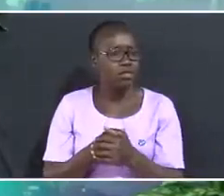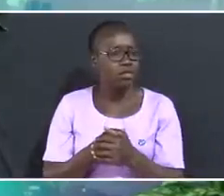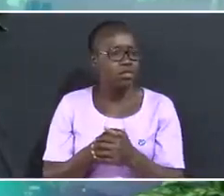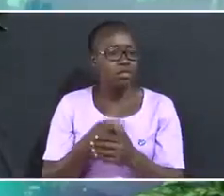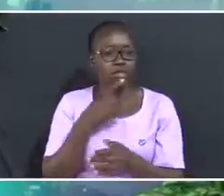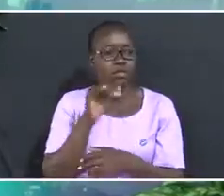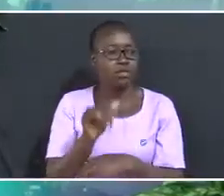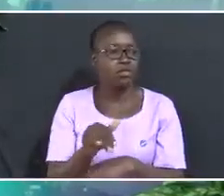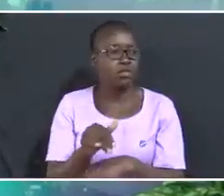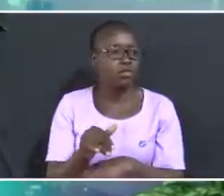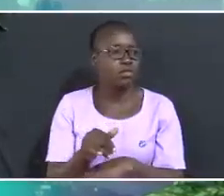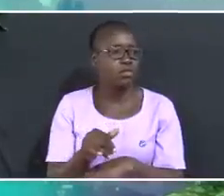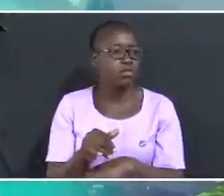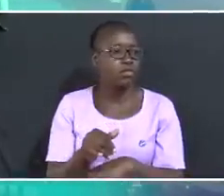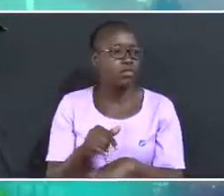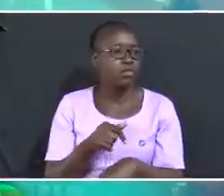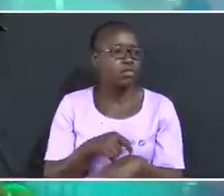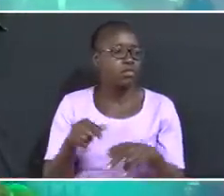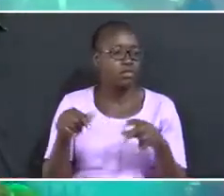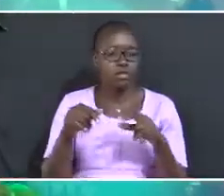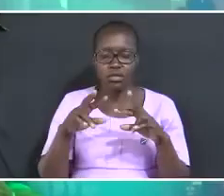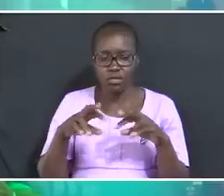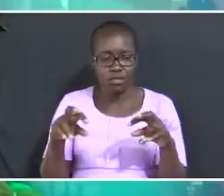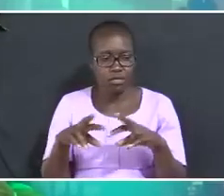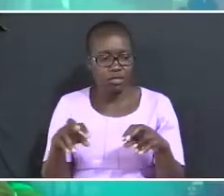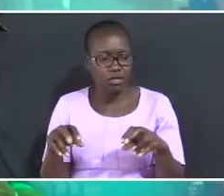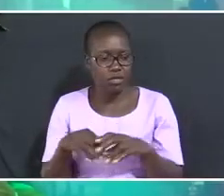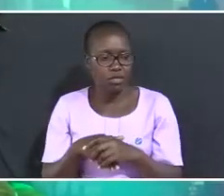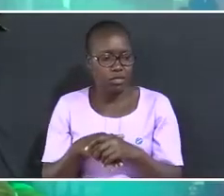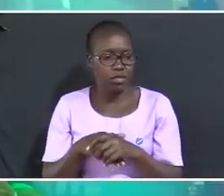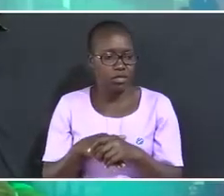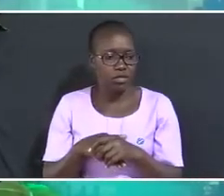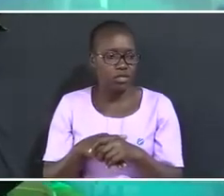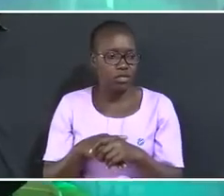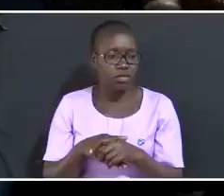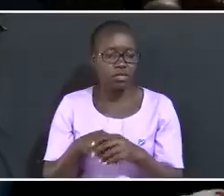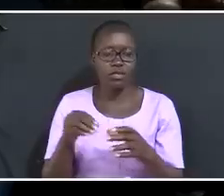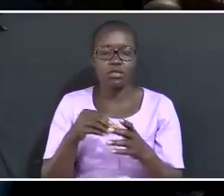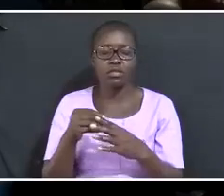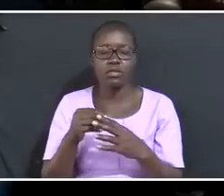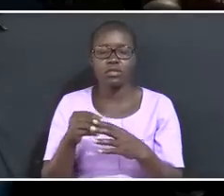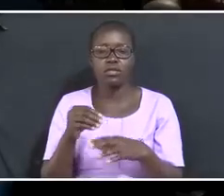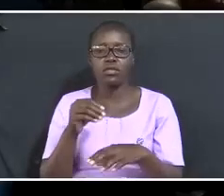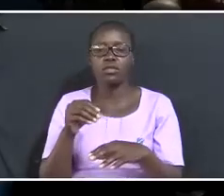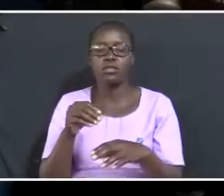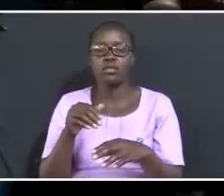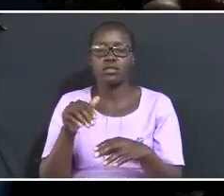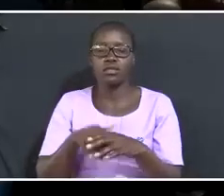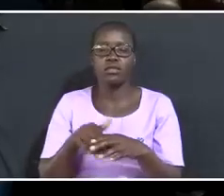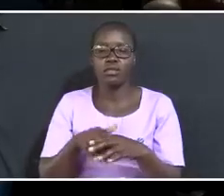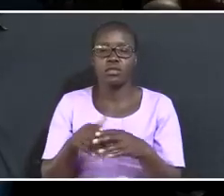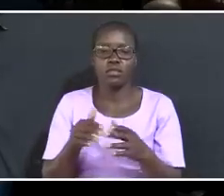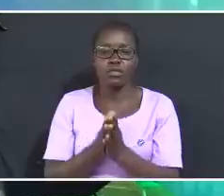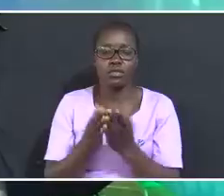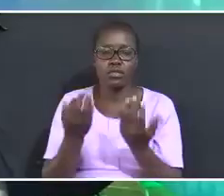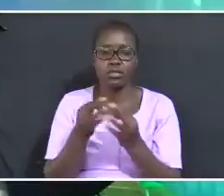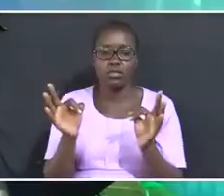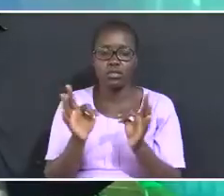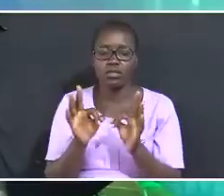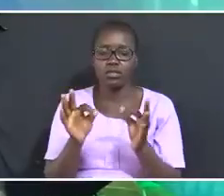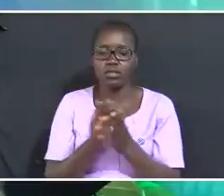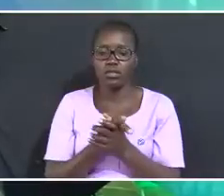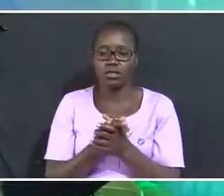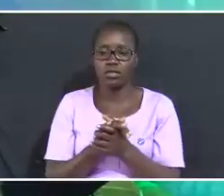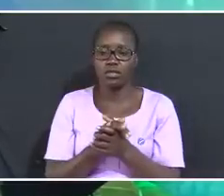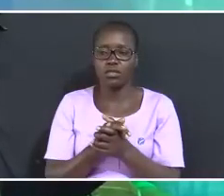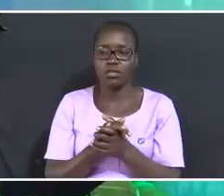So that when you are seeking, when you are invoking freedom, your rights to freedom,